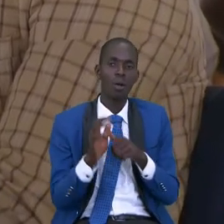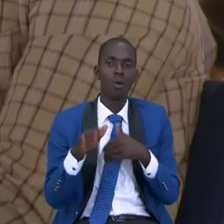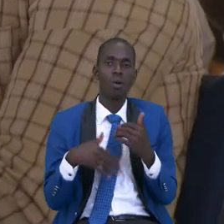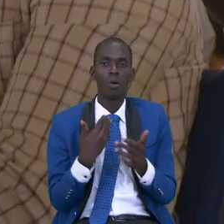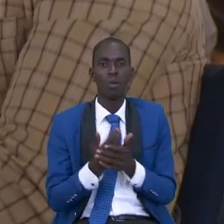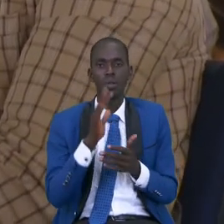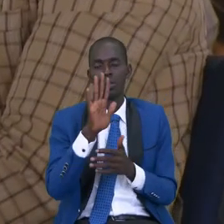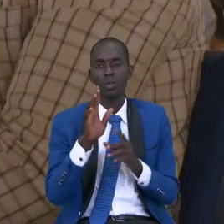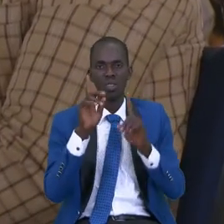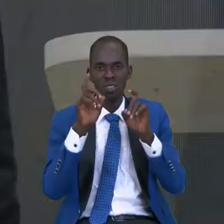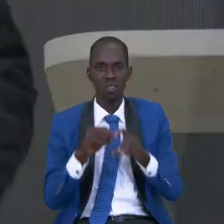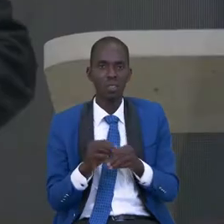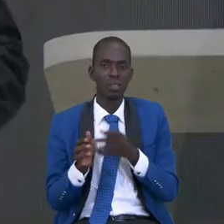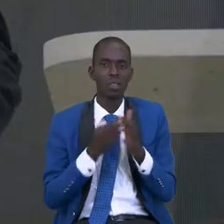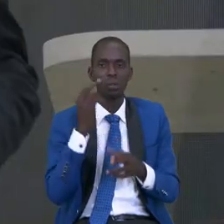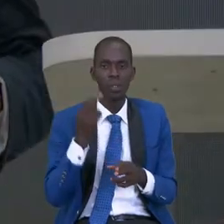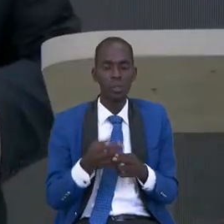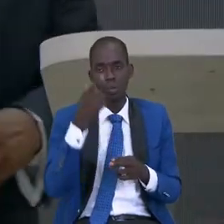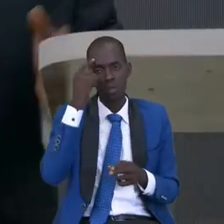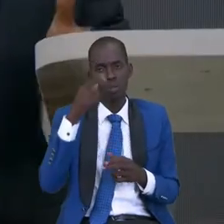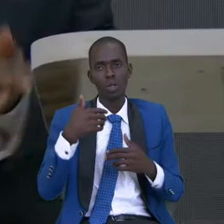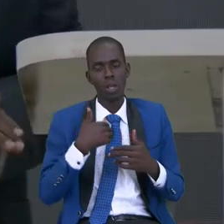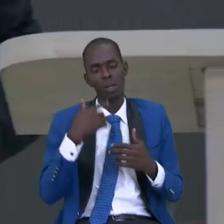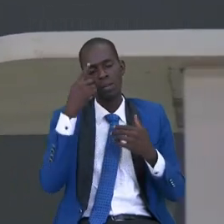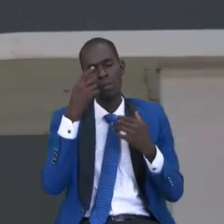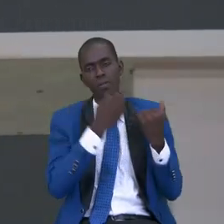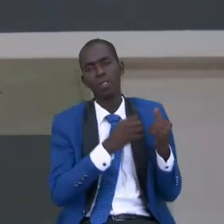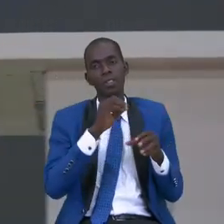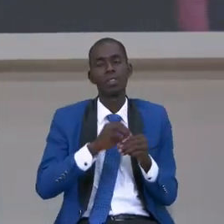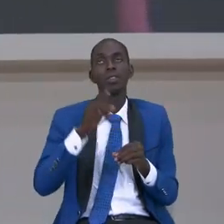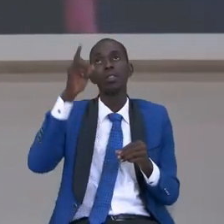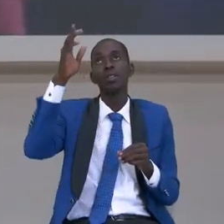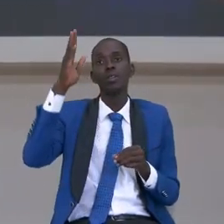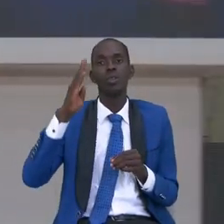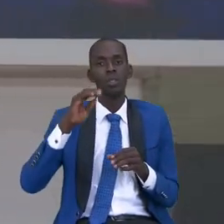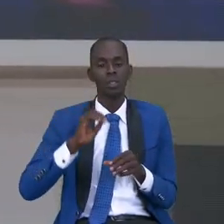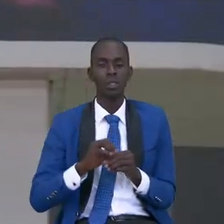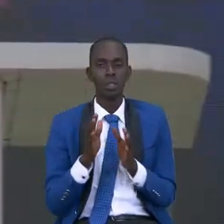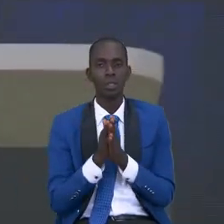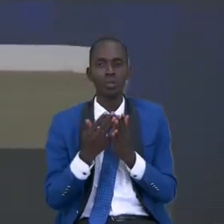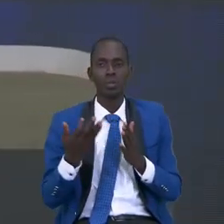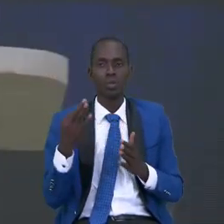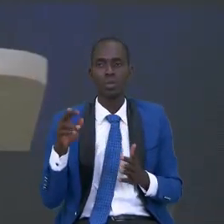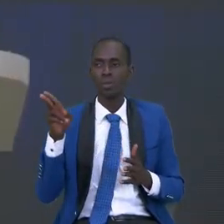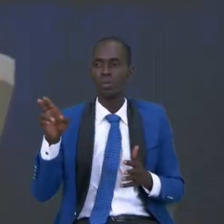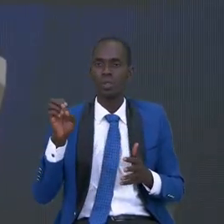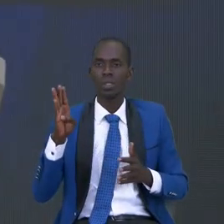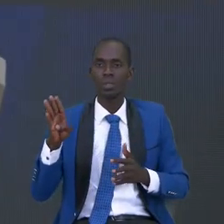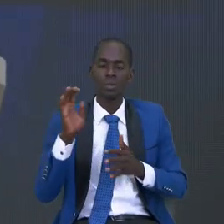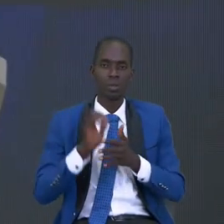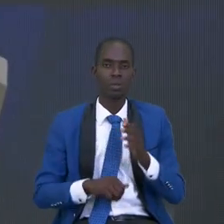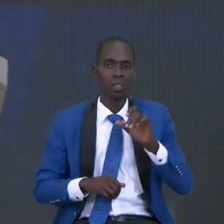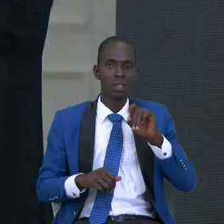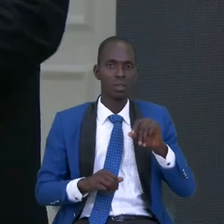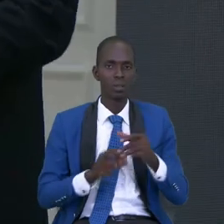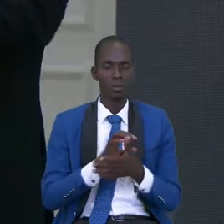you have faith in God. In Hebrews chapter 11, verse 27, Hebrews chapter 11,